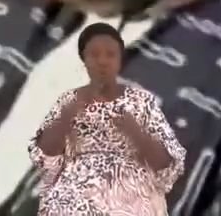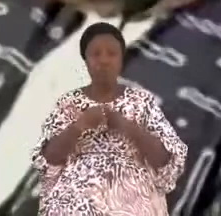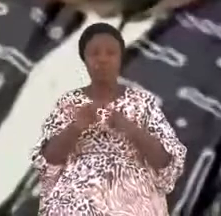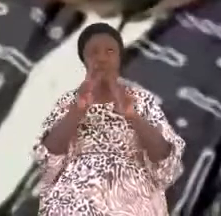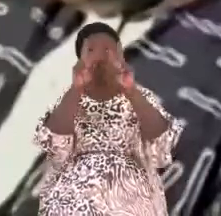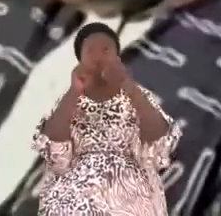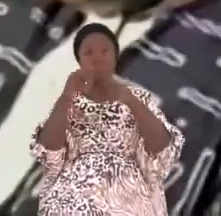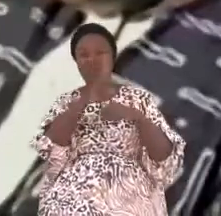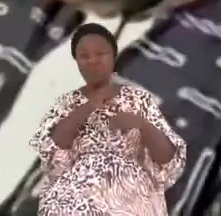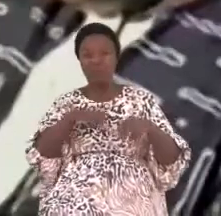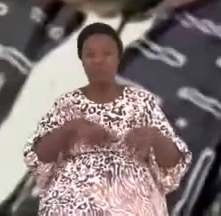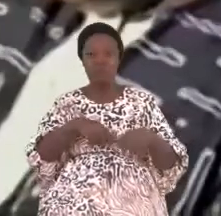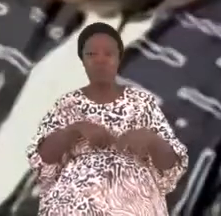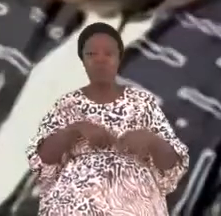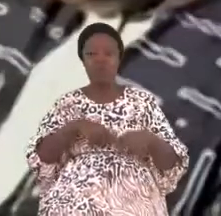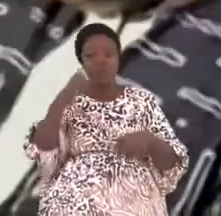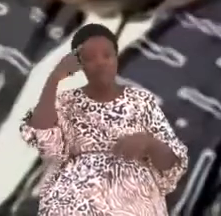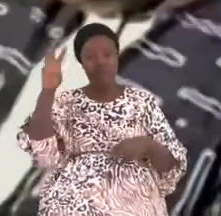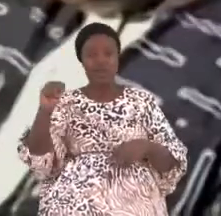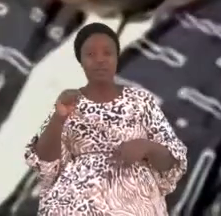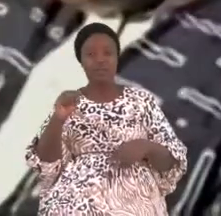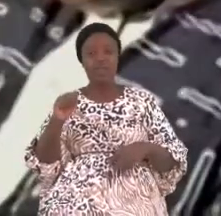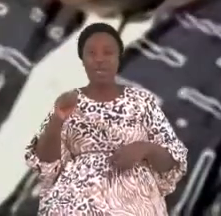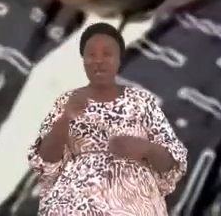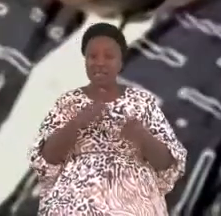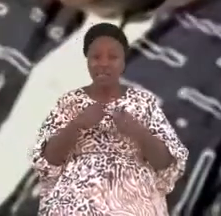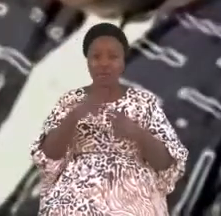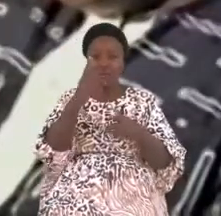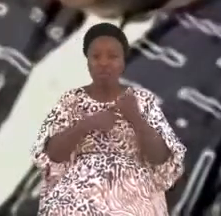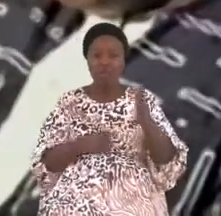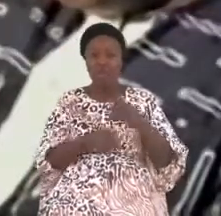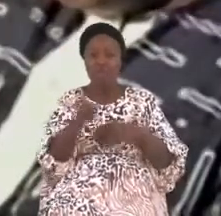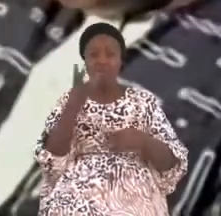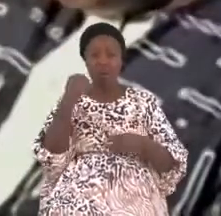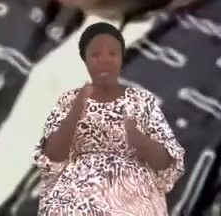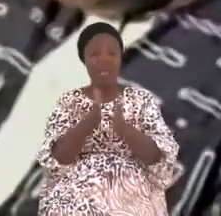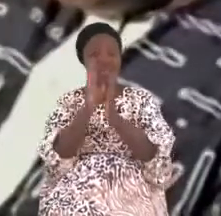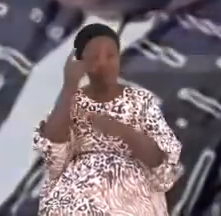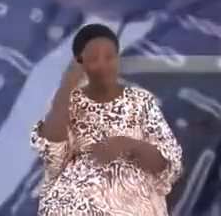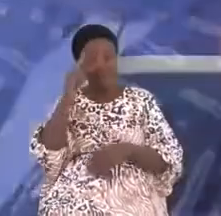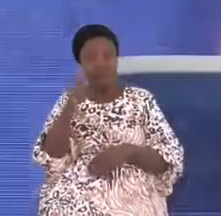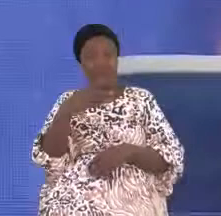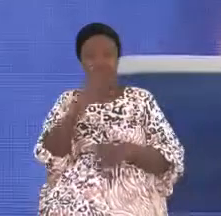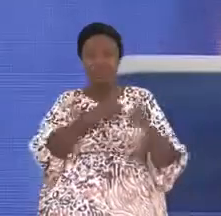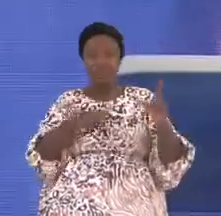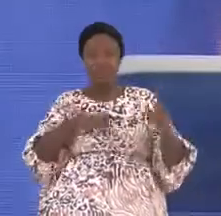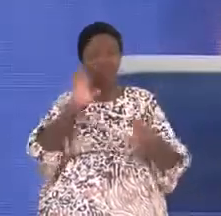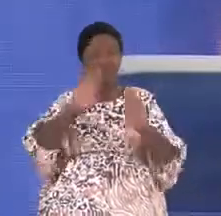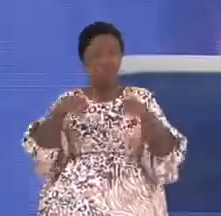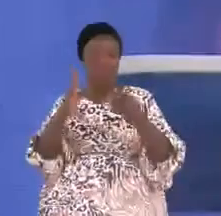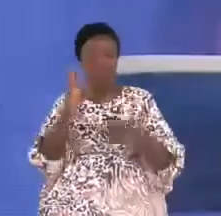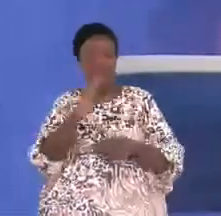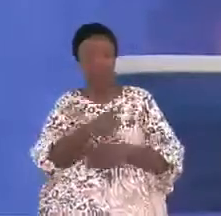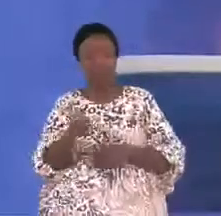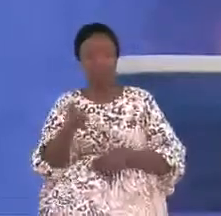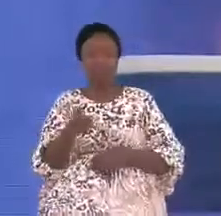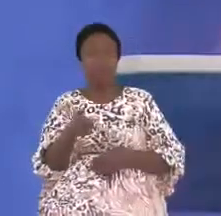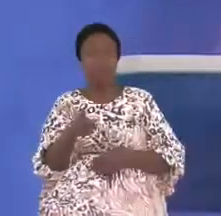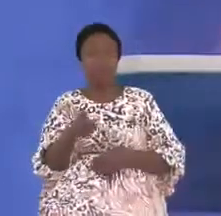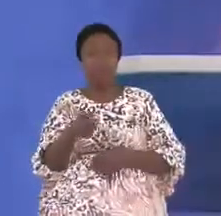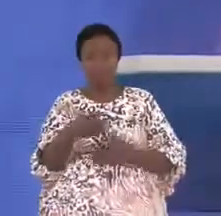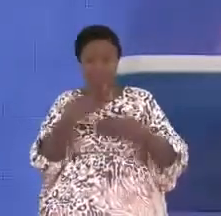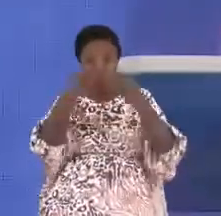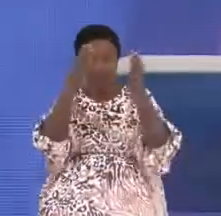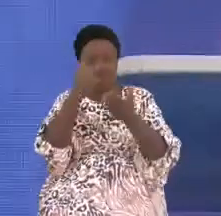behalf and what they were asking for the lord will give them i didn't hear your